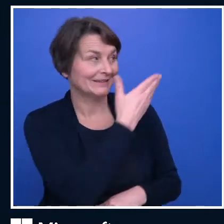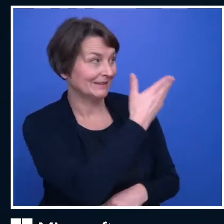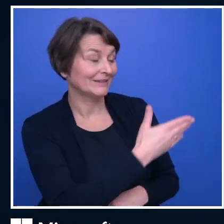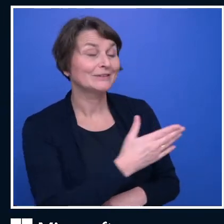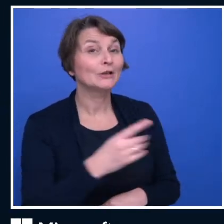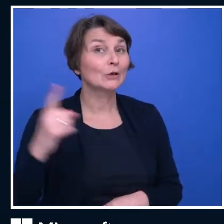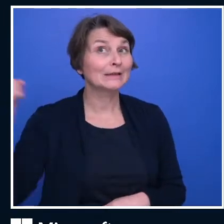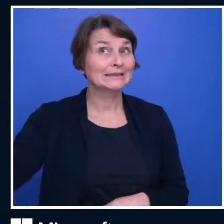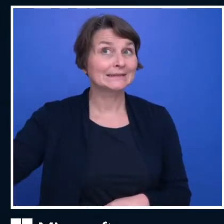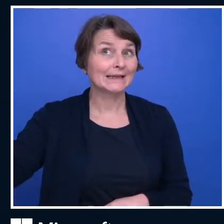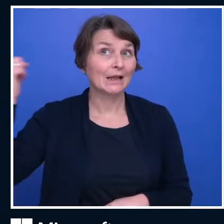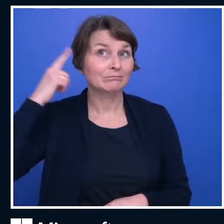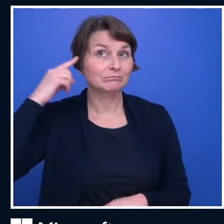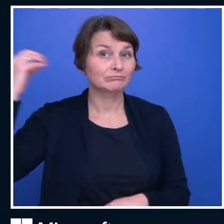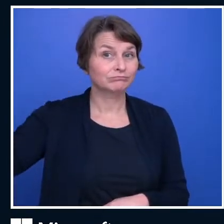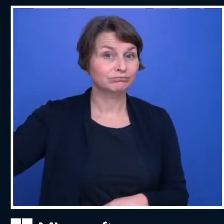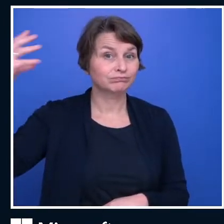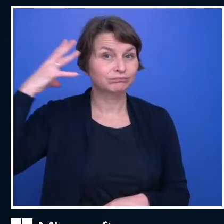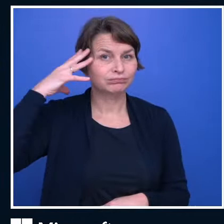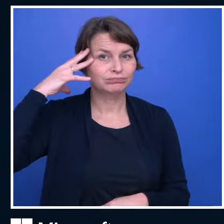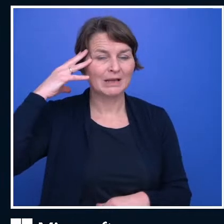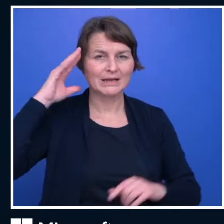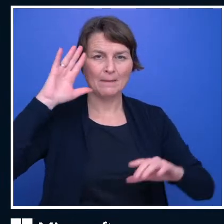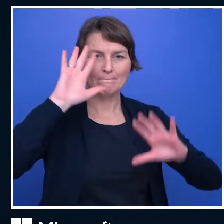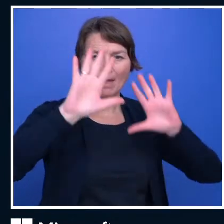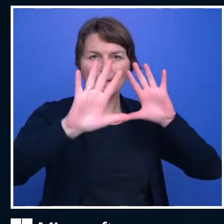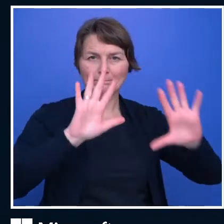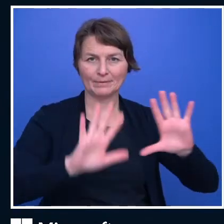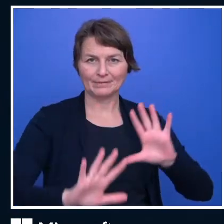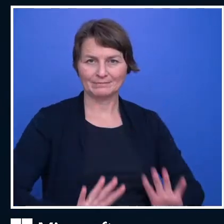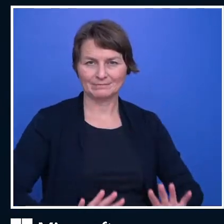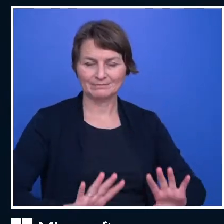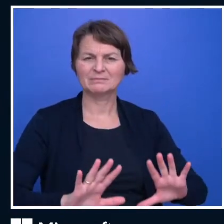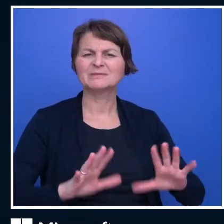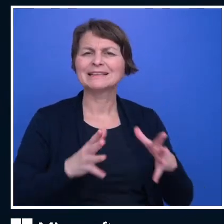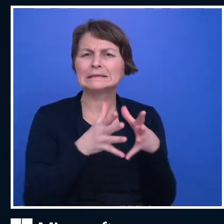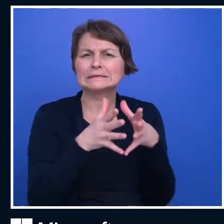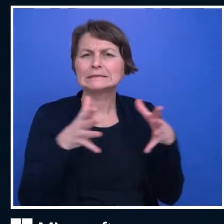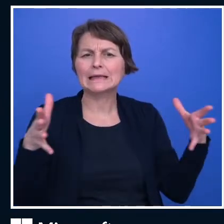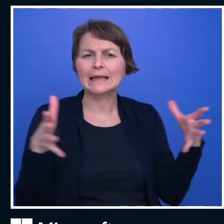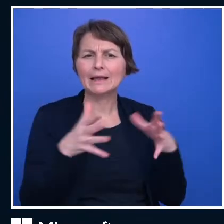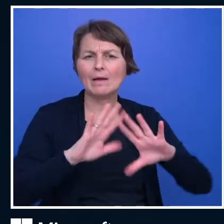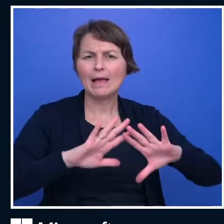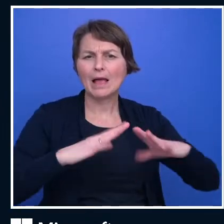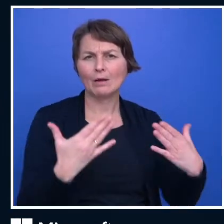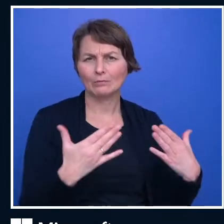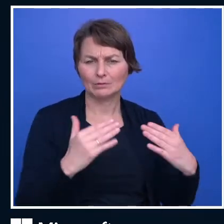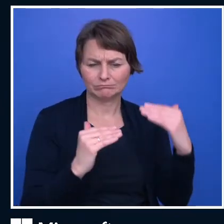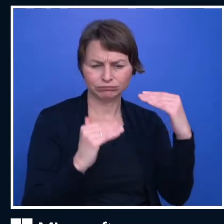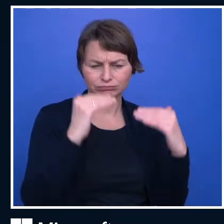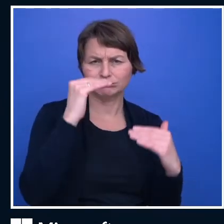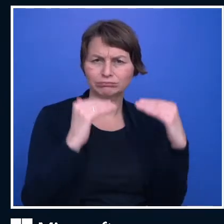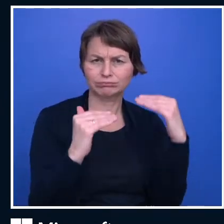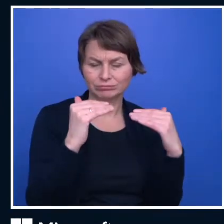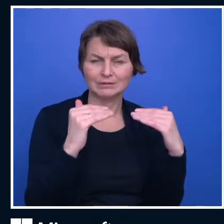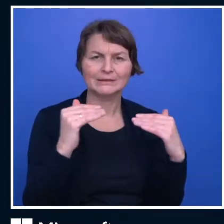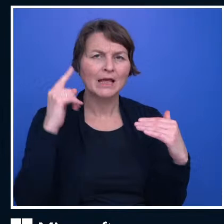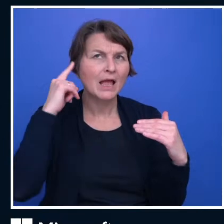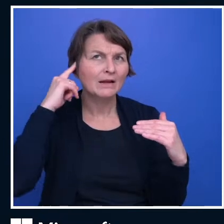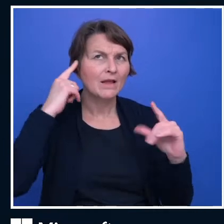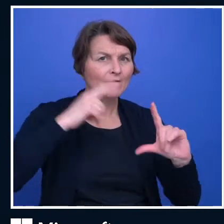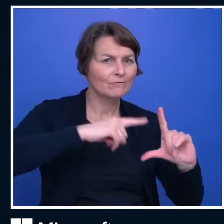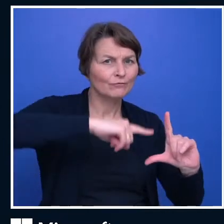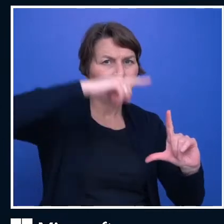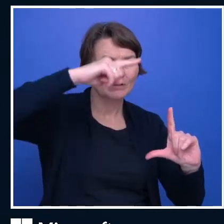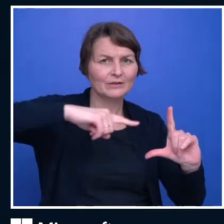Mel scales, which is again a scale according to frequencies and pitch. So it's